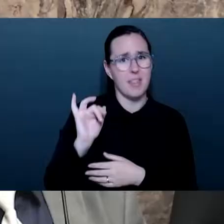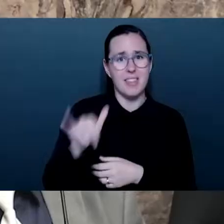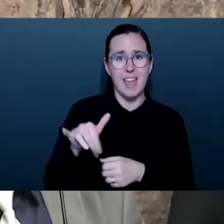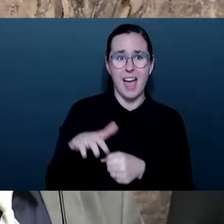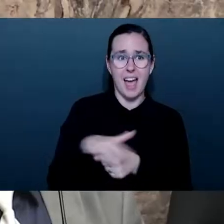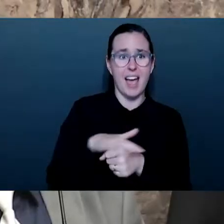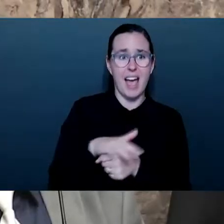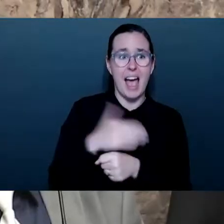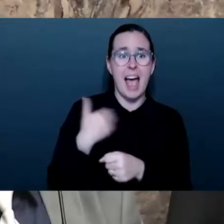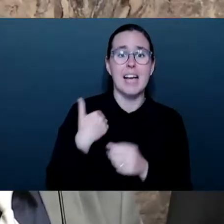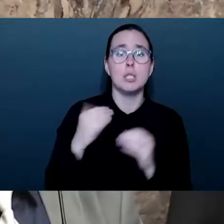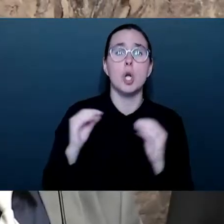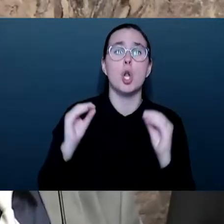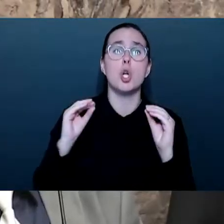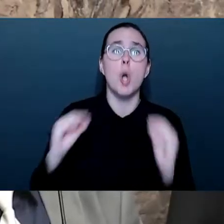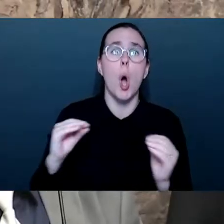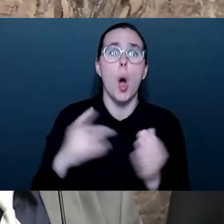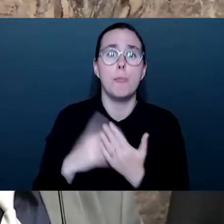that is 1 too many.